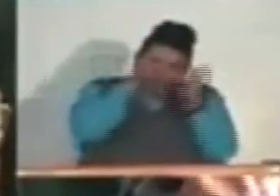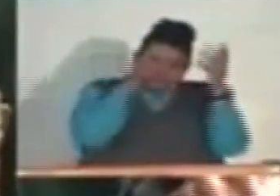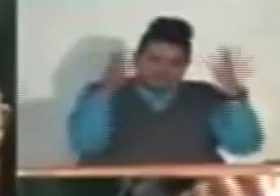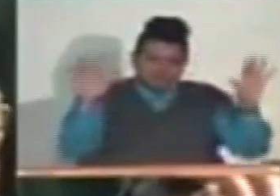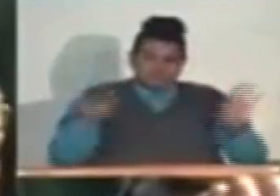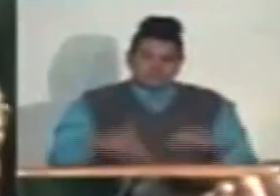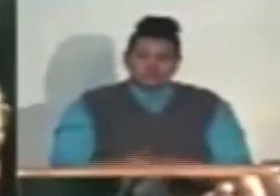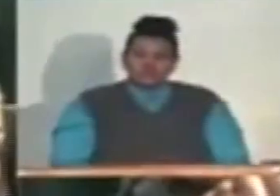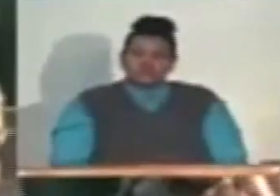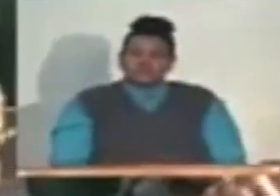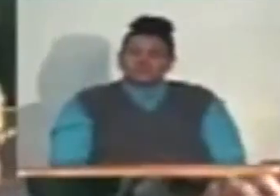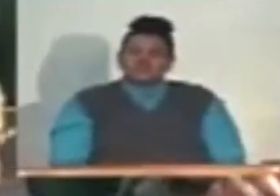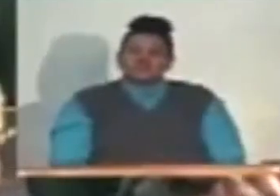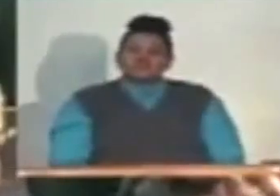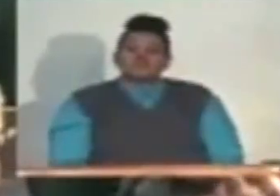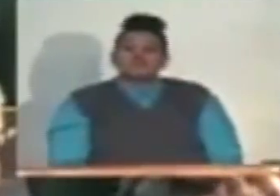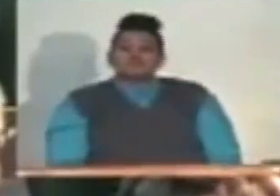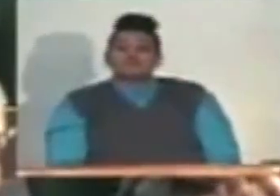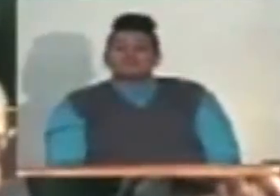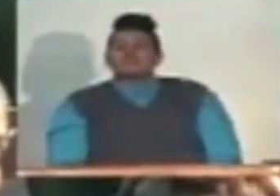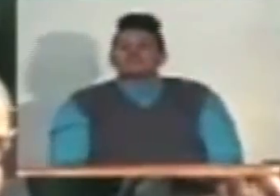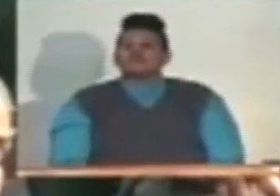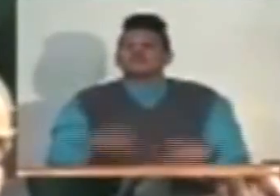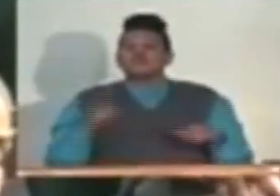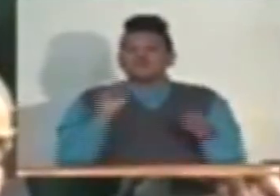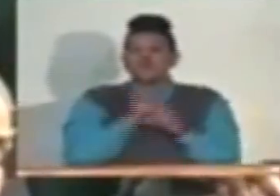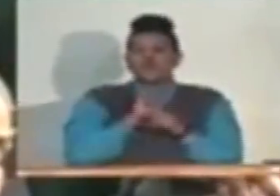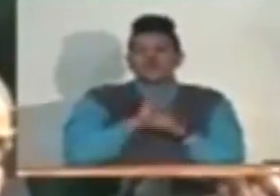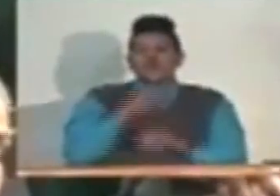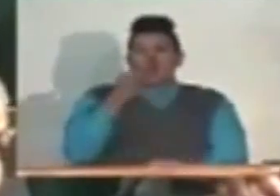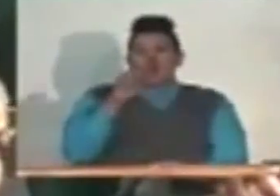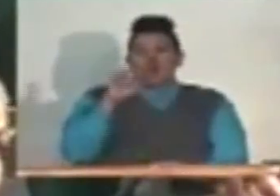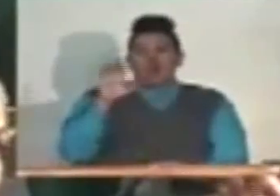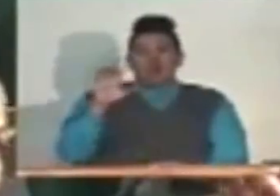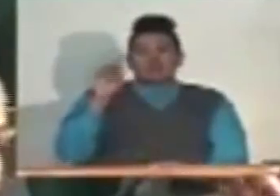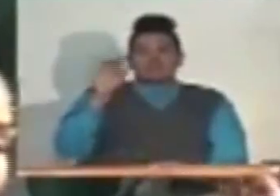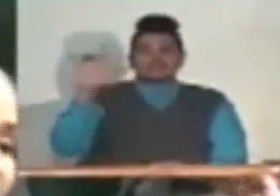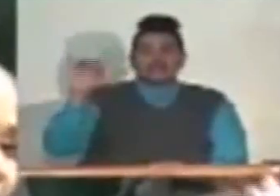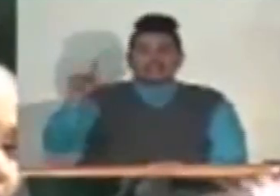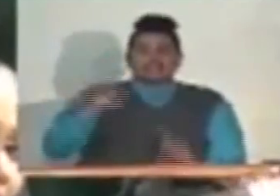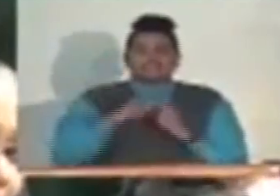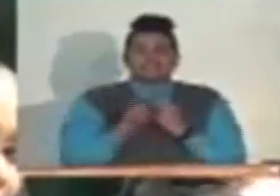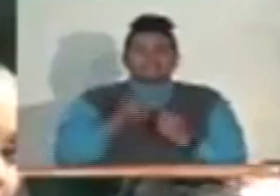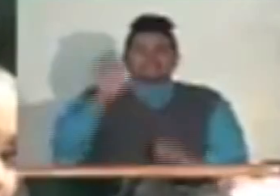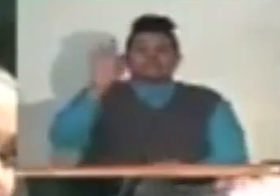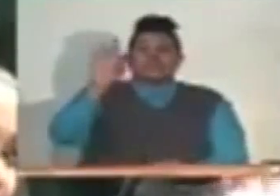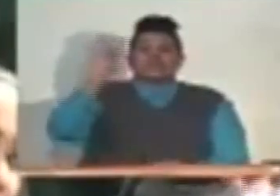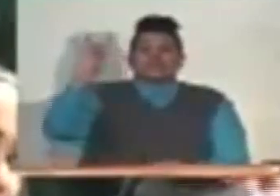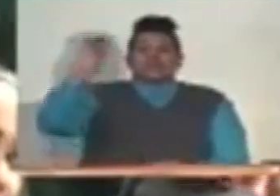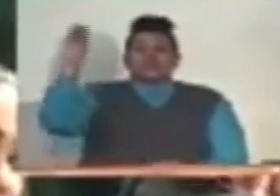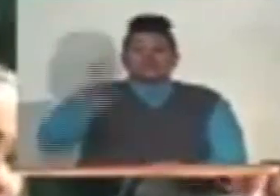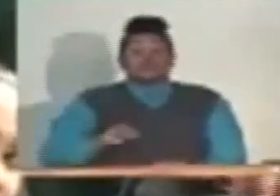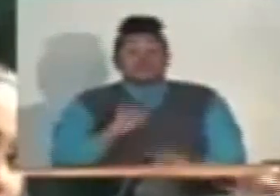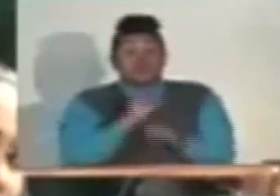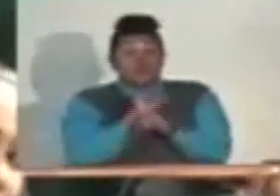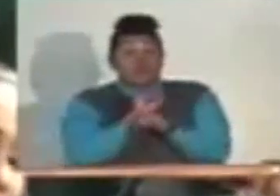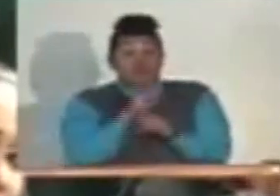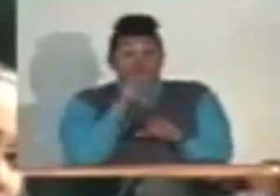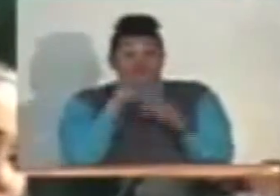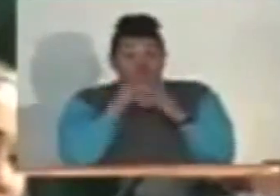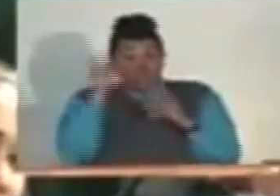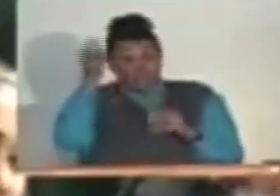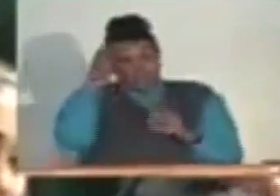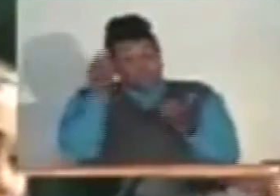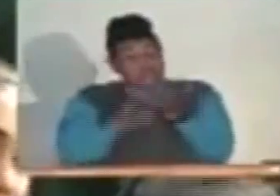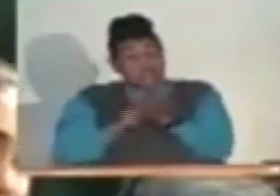And more, due to the work of Horace Daly and his team, 98% of the public sector workers